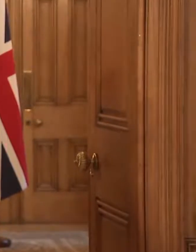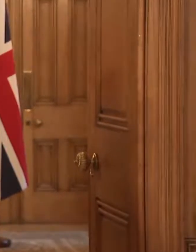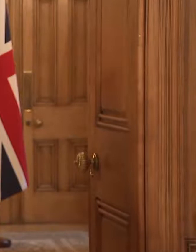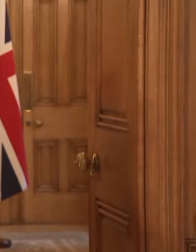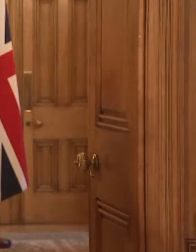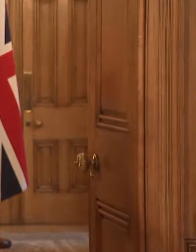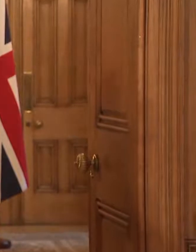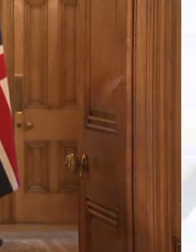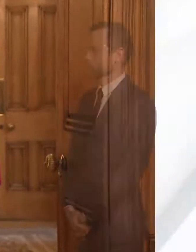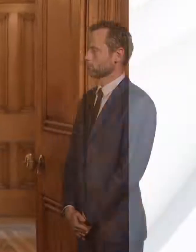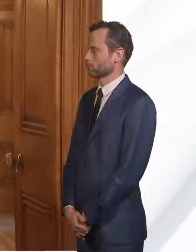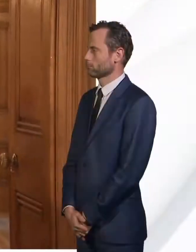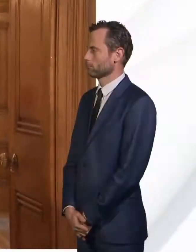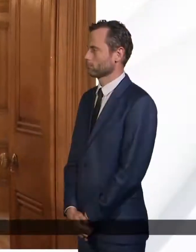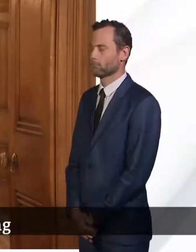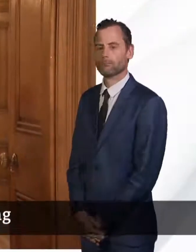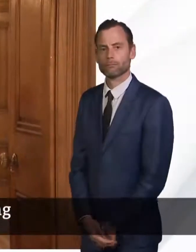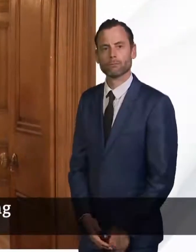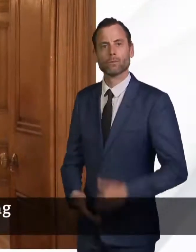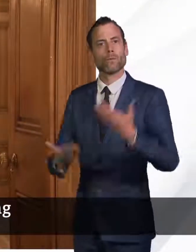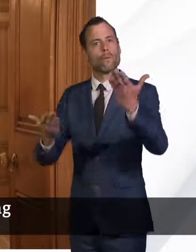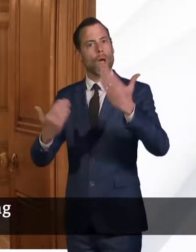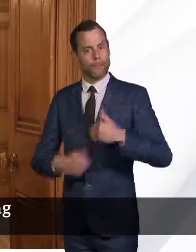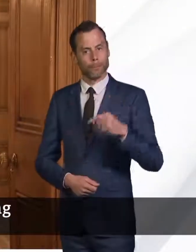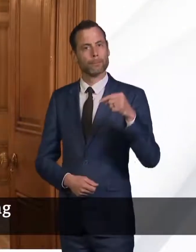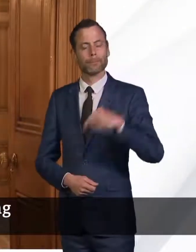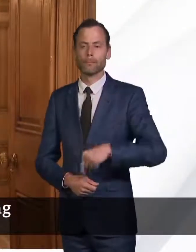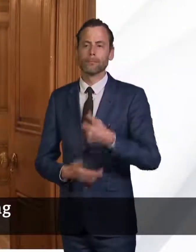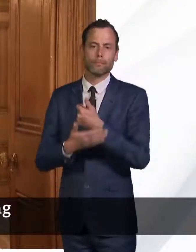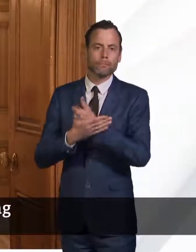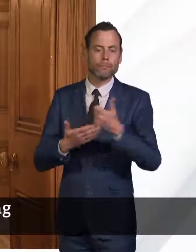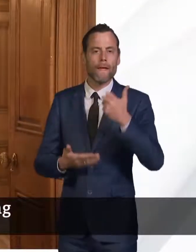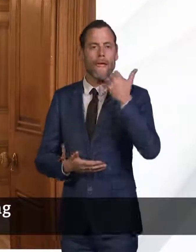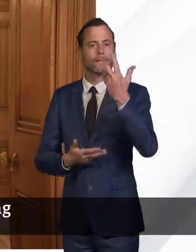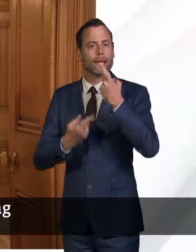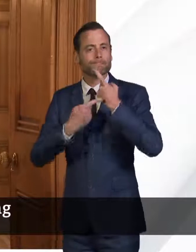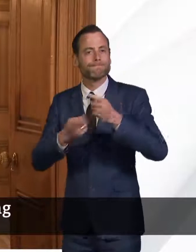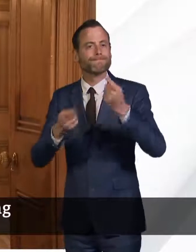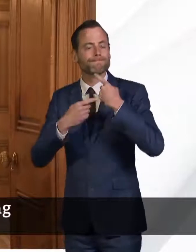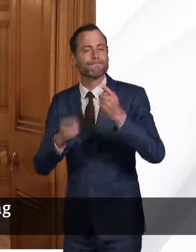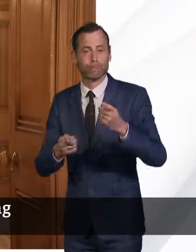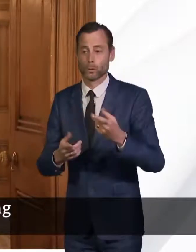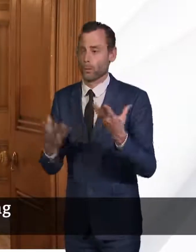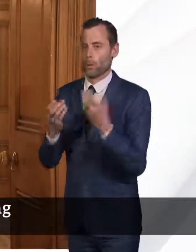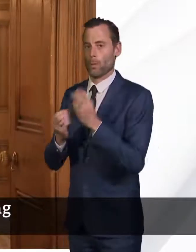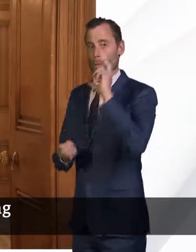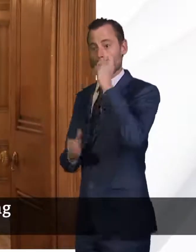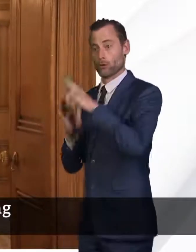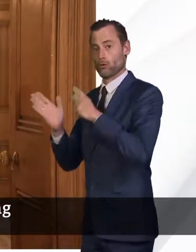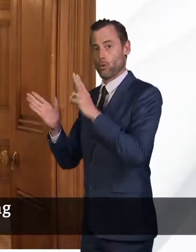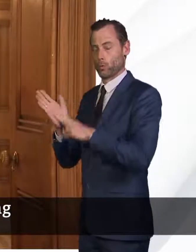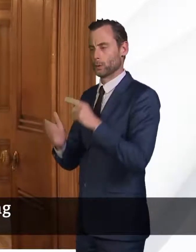Welcome once again to Downing Street for the daily coronavirus briefing. I'm joined by Professor John Newton, our